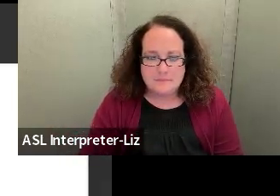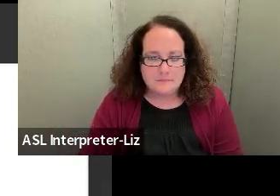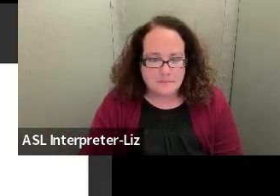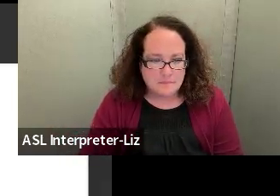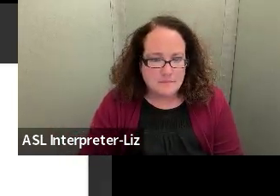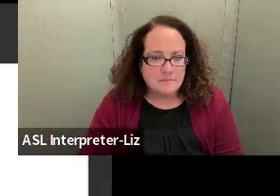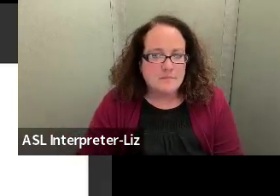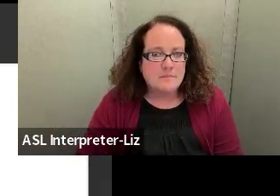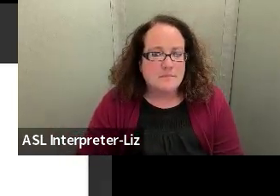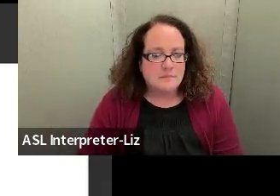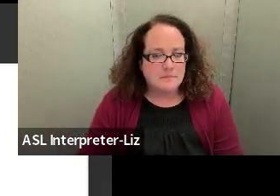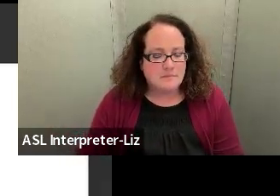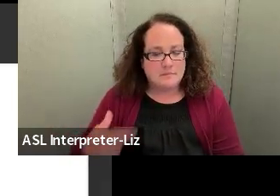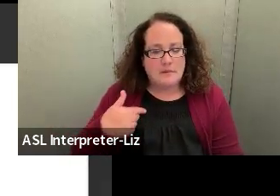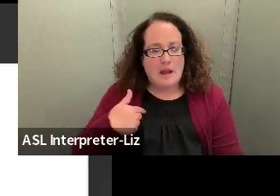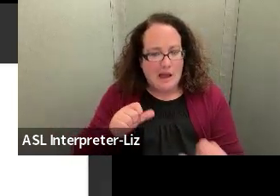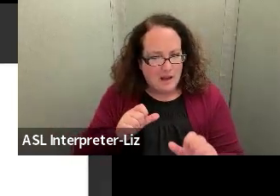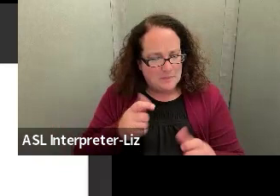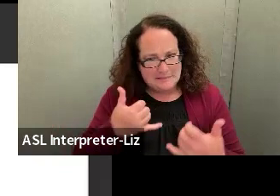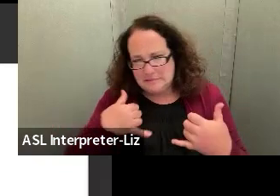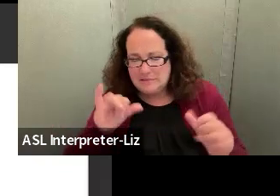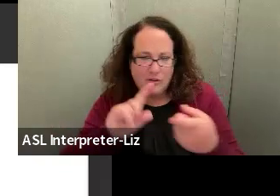So I remain friends with my students, and